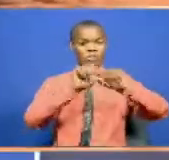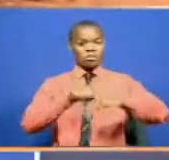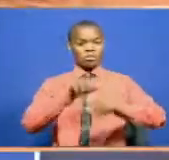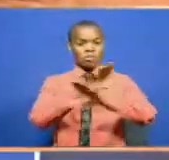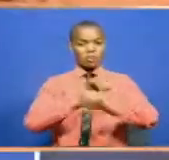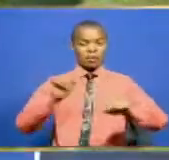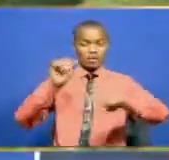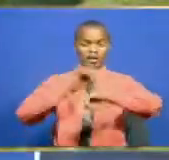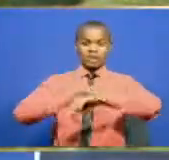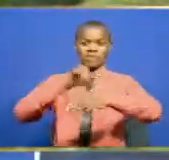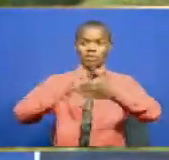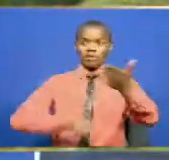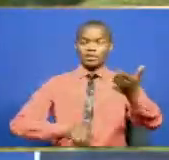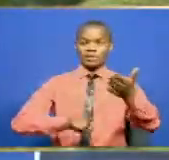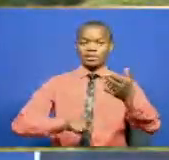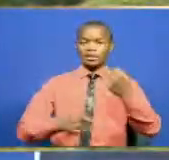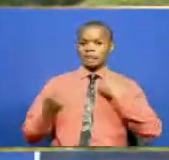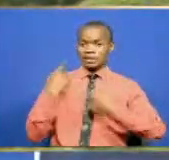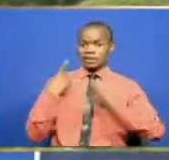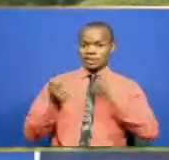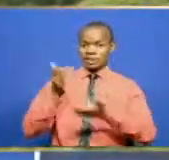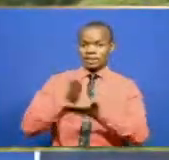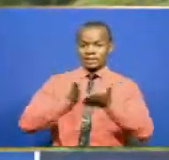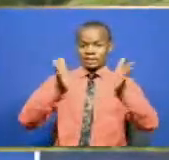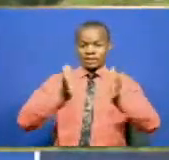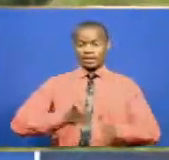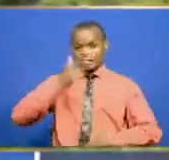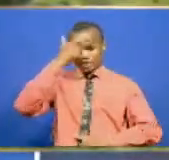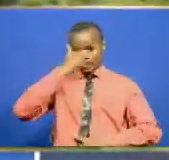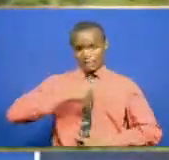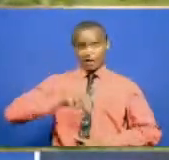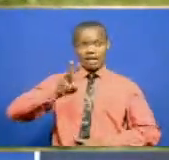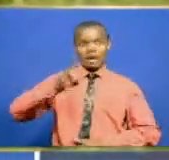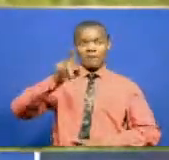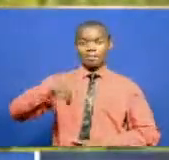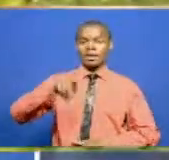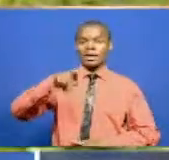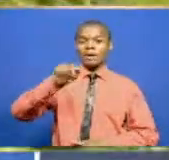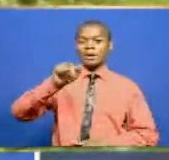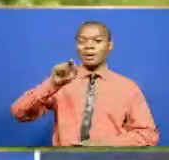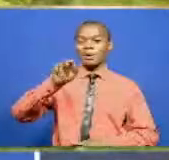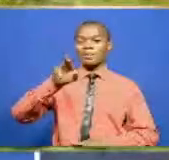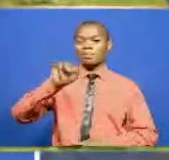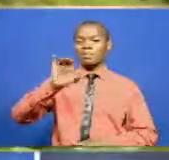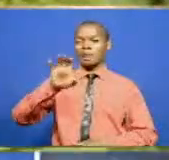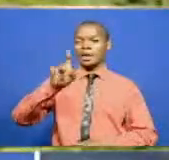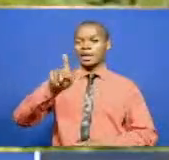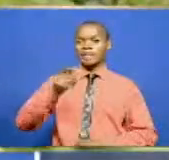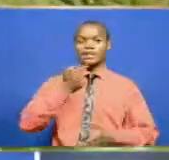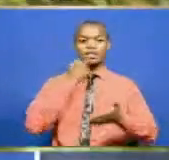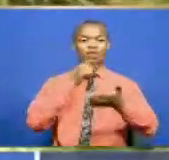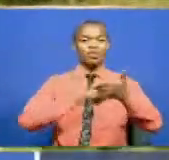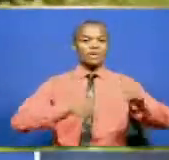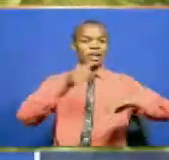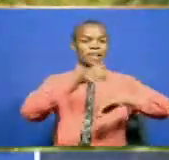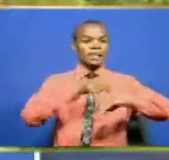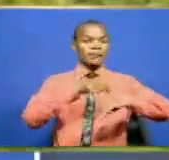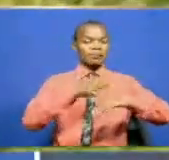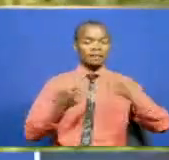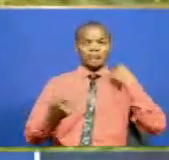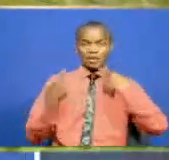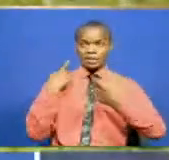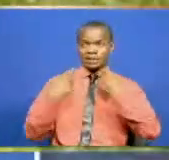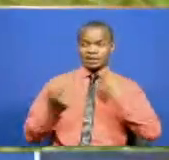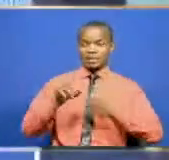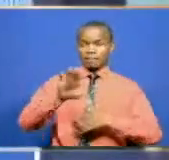limping tea sector. Thika MP Patrick Wainaina says passing into law of the tea bill will be the best Christmas